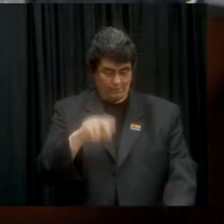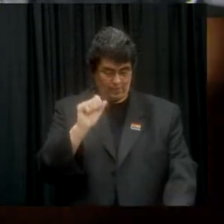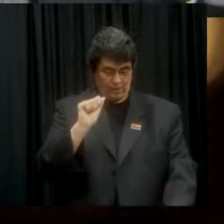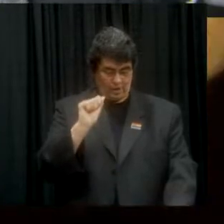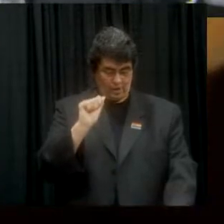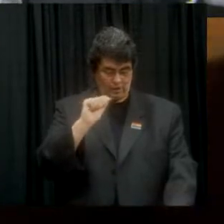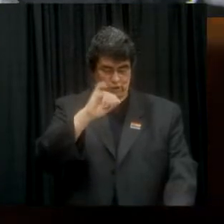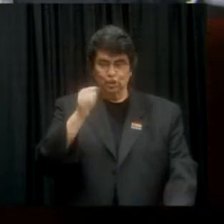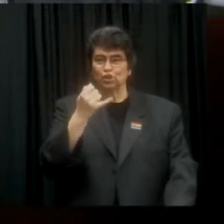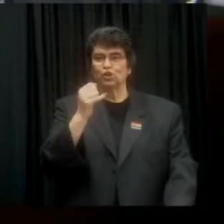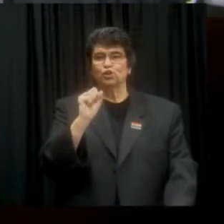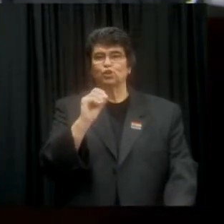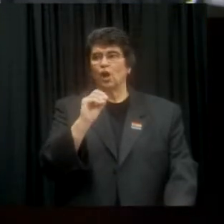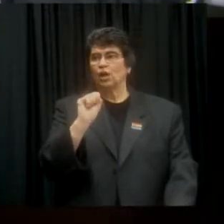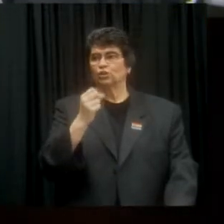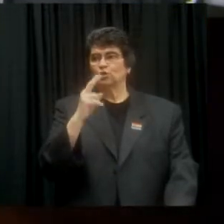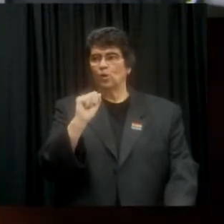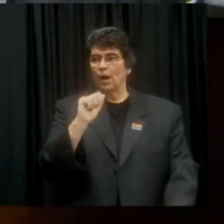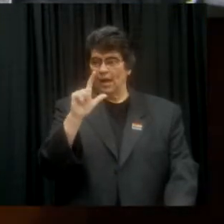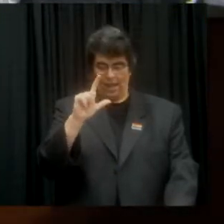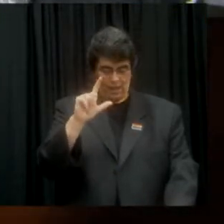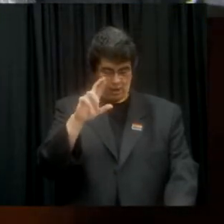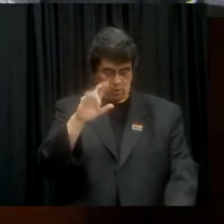Joshua L. Ryder.